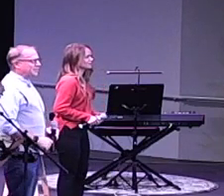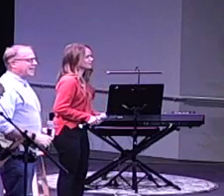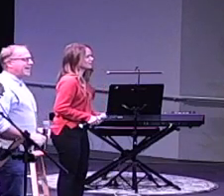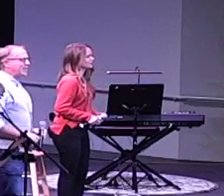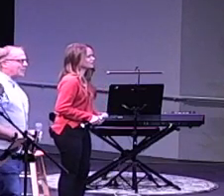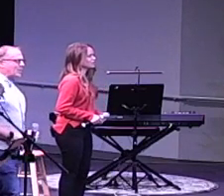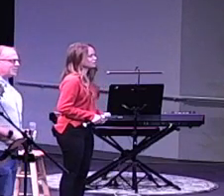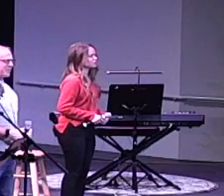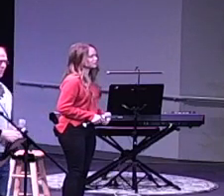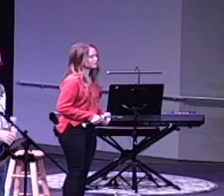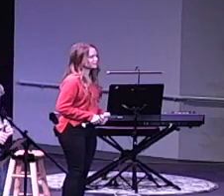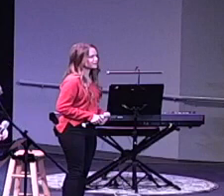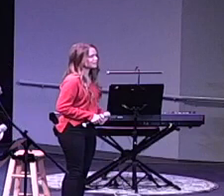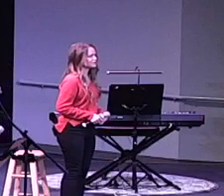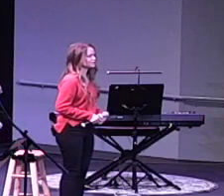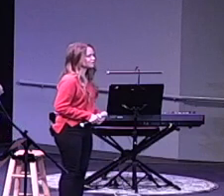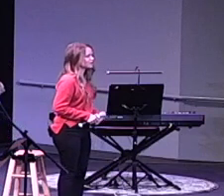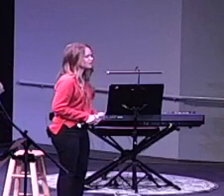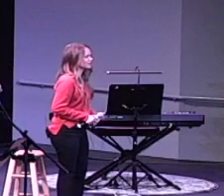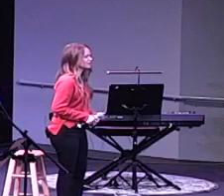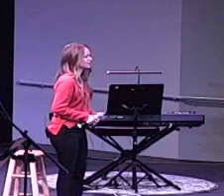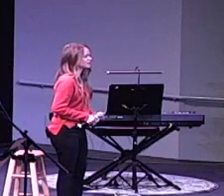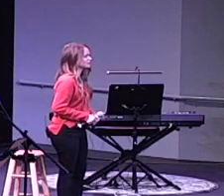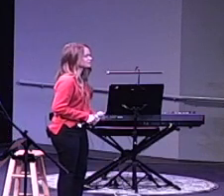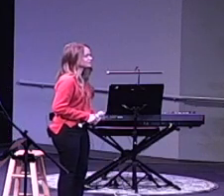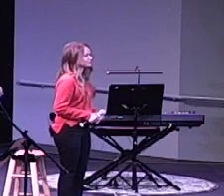lost without hope, with no place to